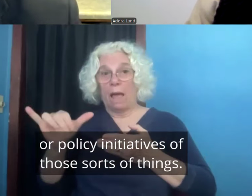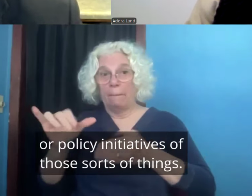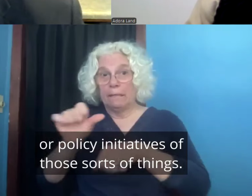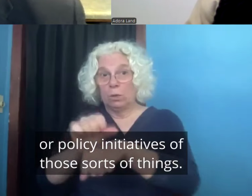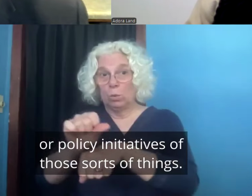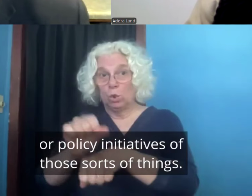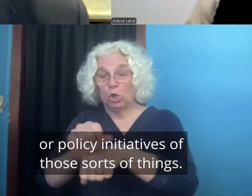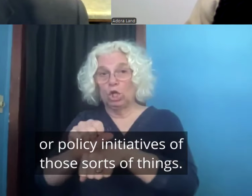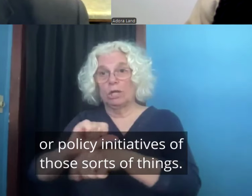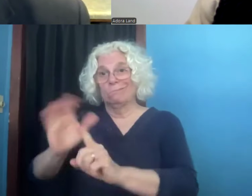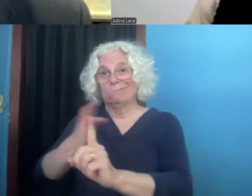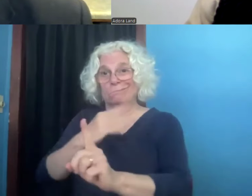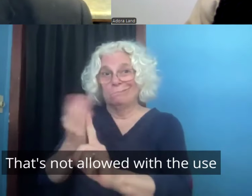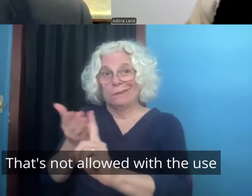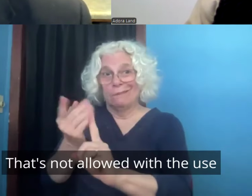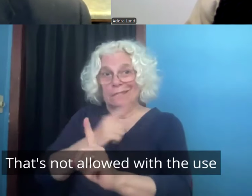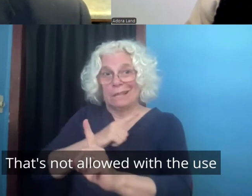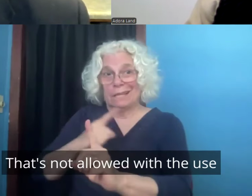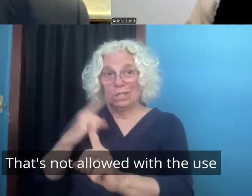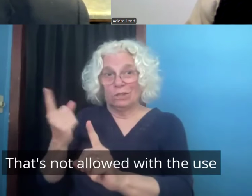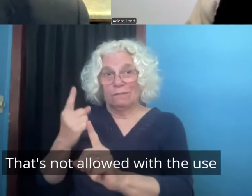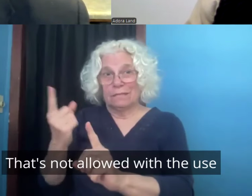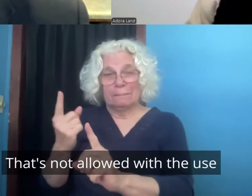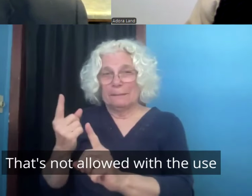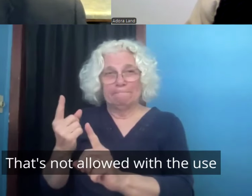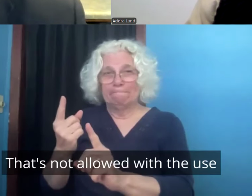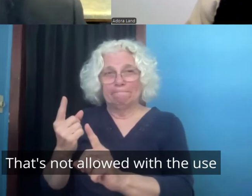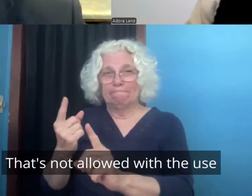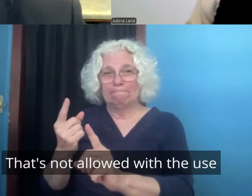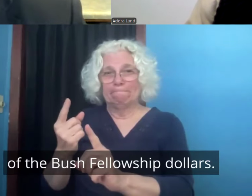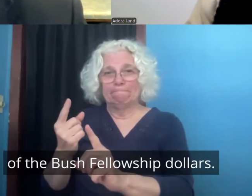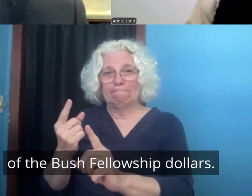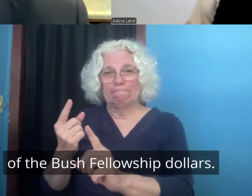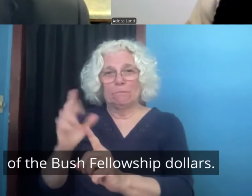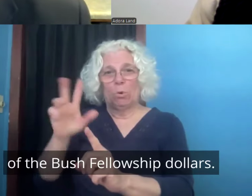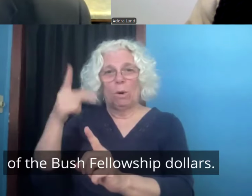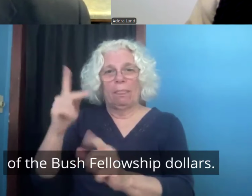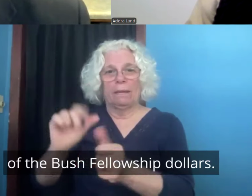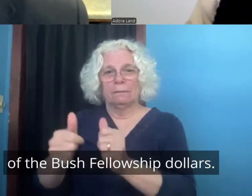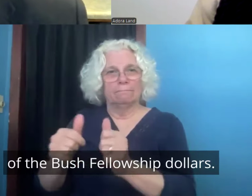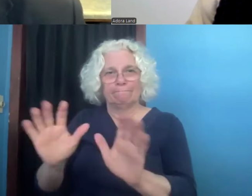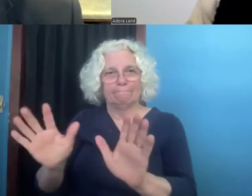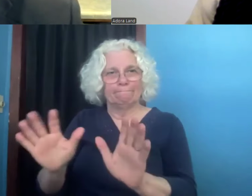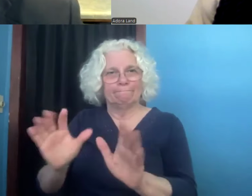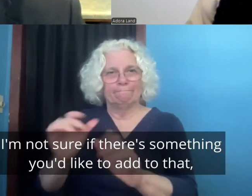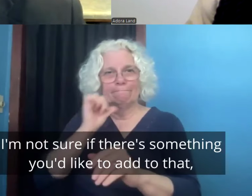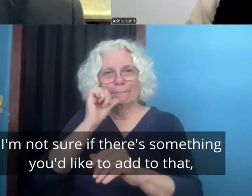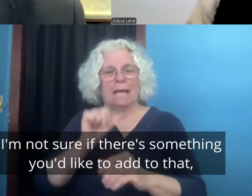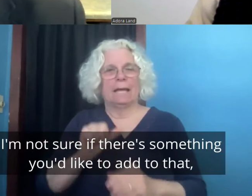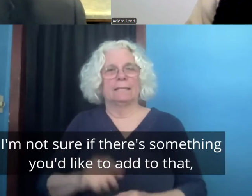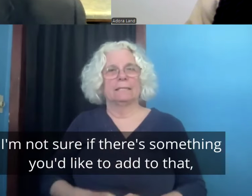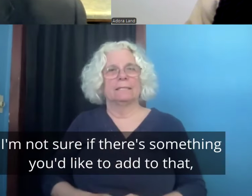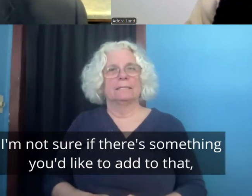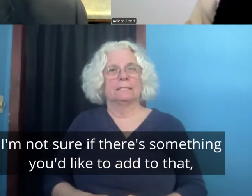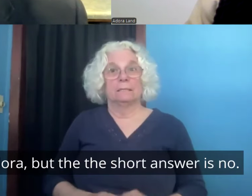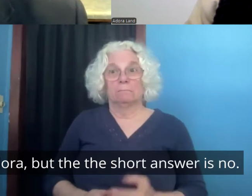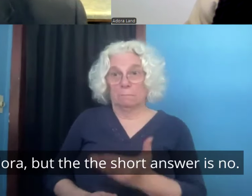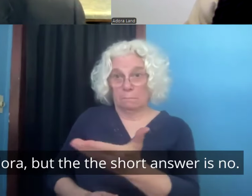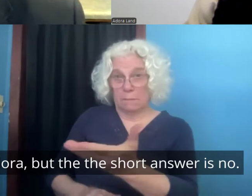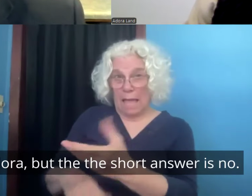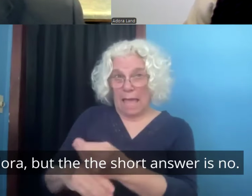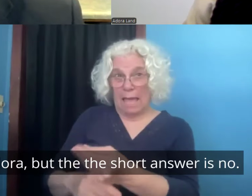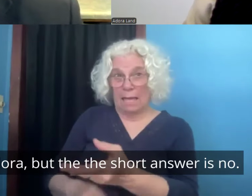initiatives of those sorts of things, that's not allowed with the use of the Bush Fellowship dollars. I'm not sure if there's something you'd like to add to that,